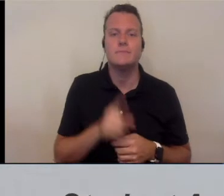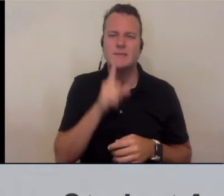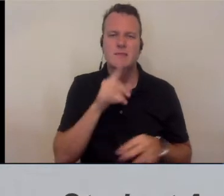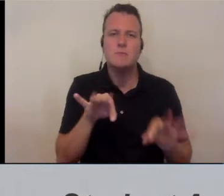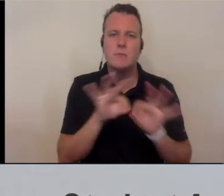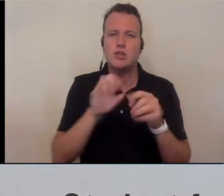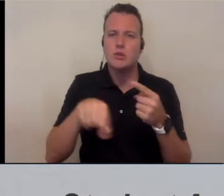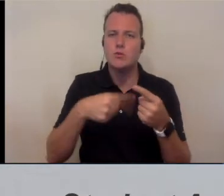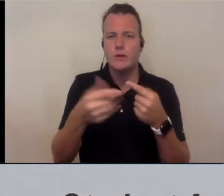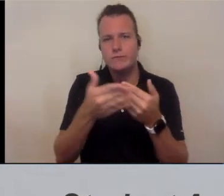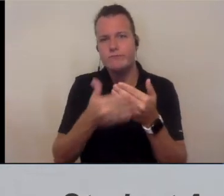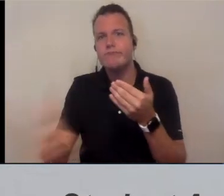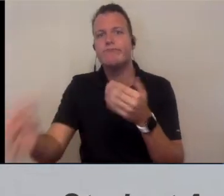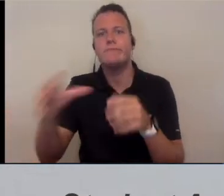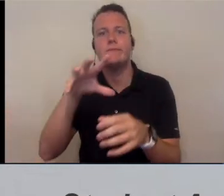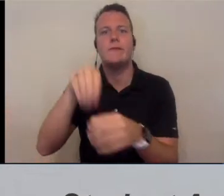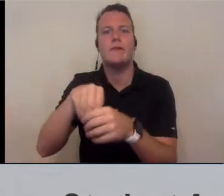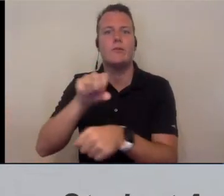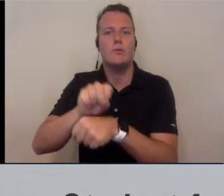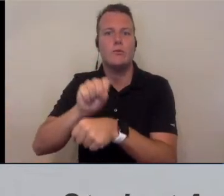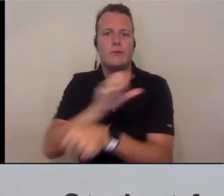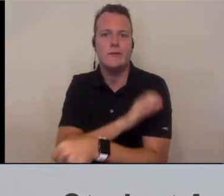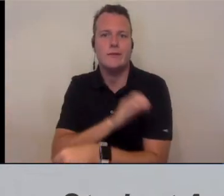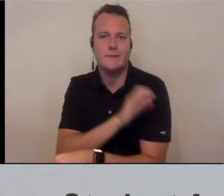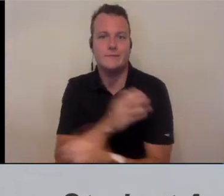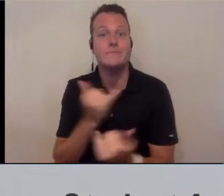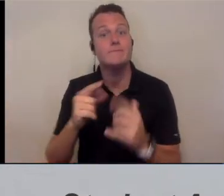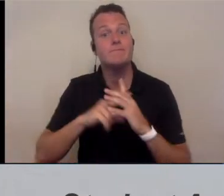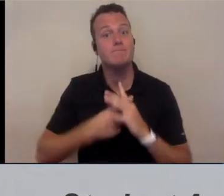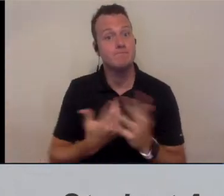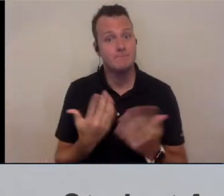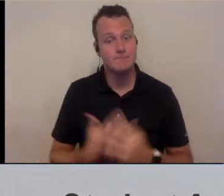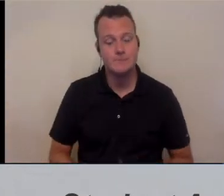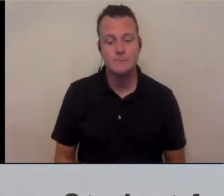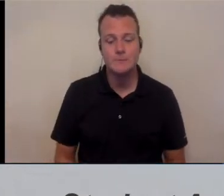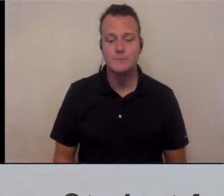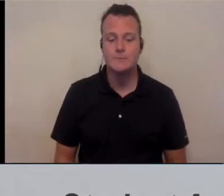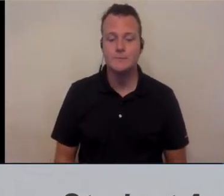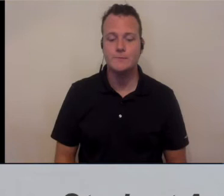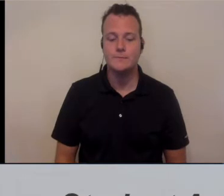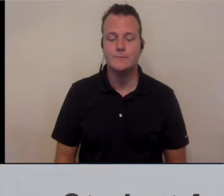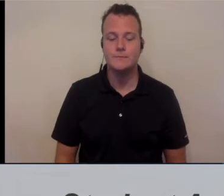future. So with that, we'll go ahead and get started.